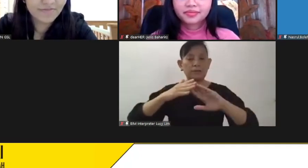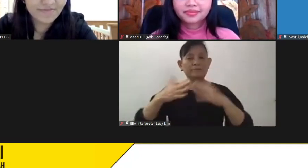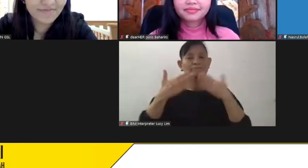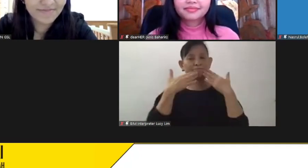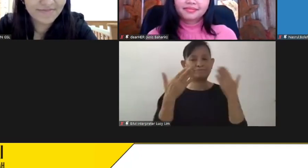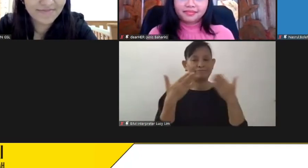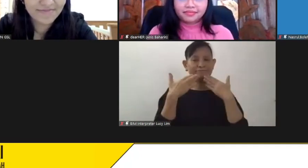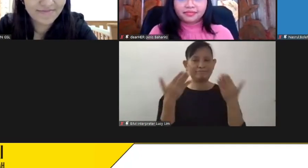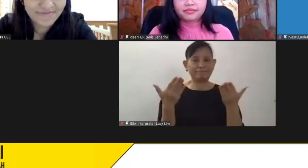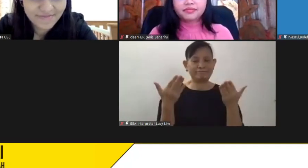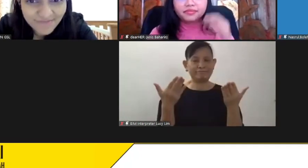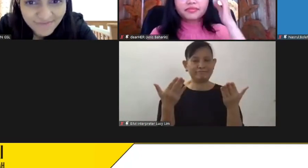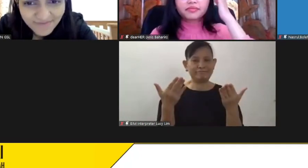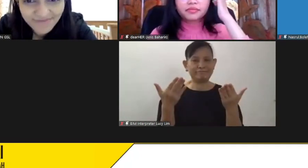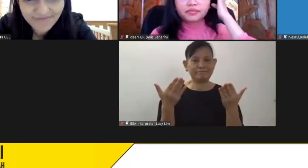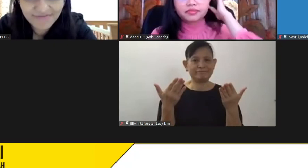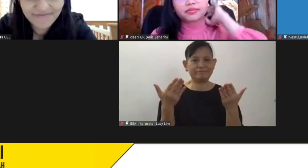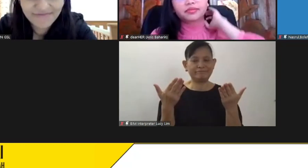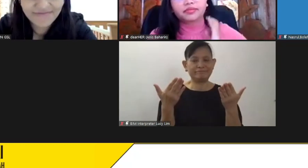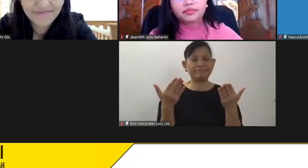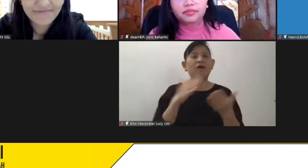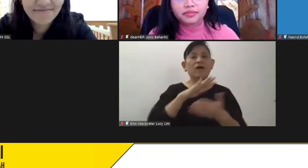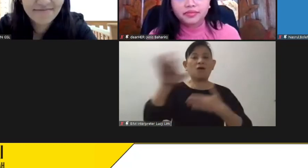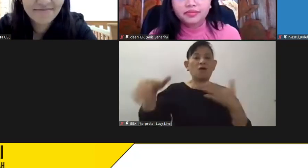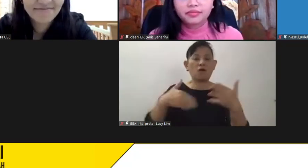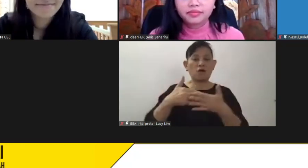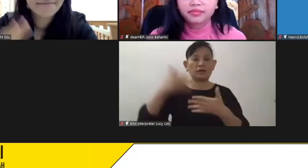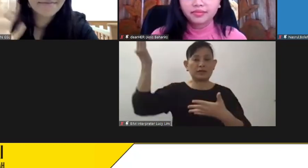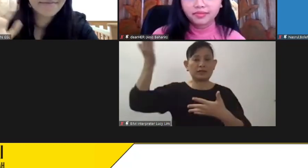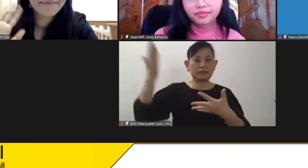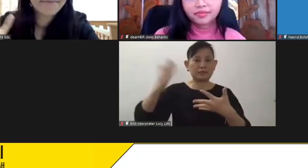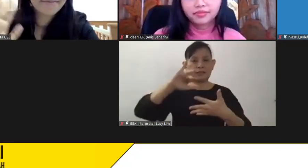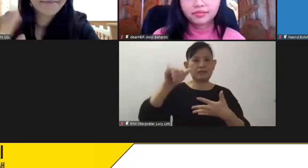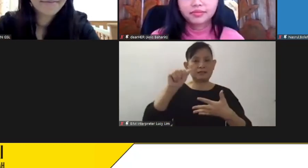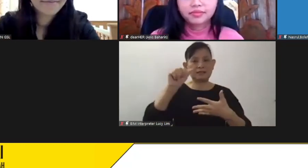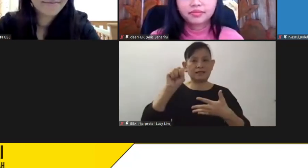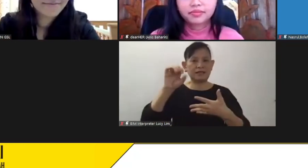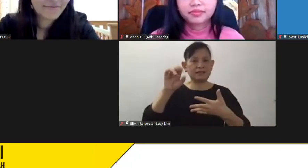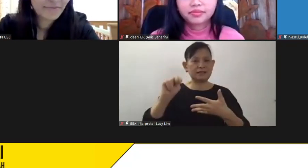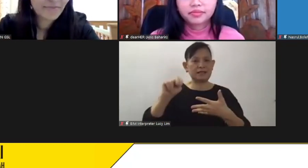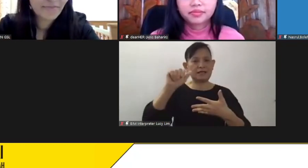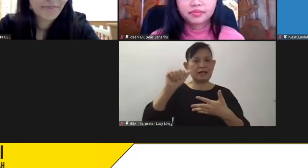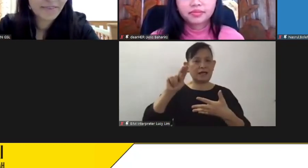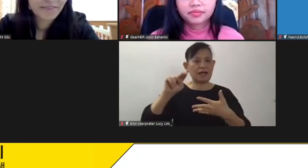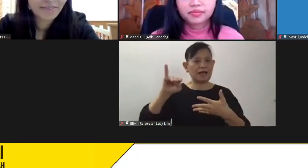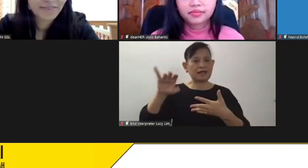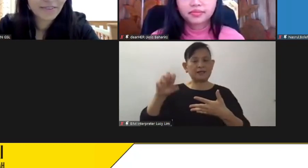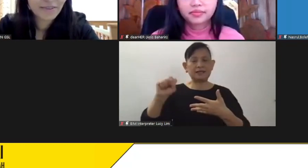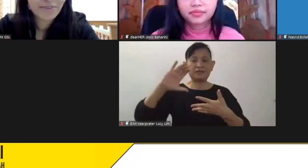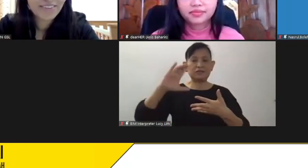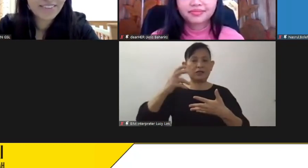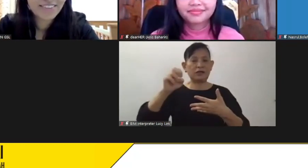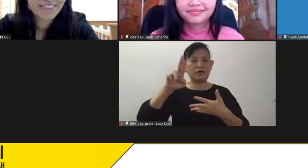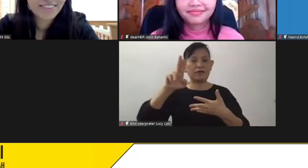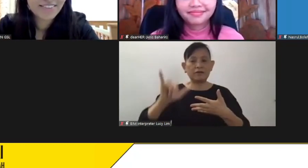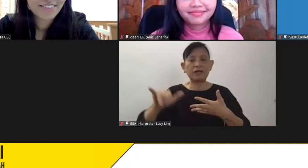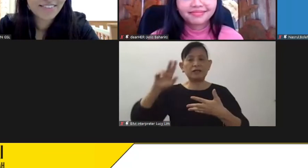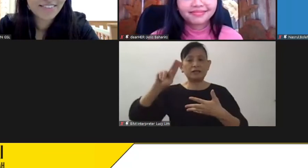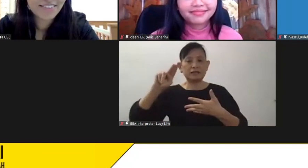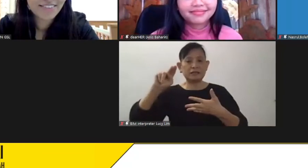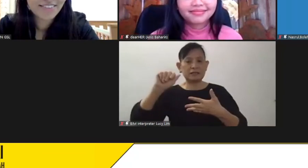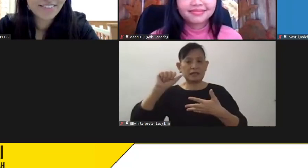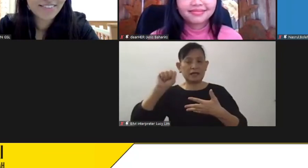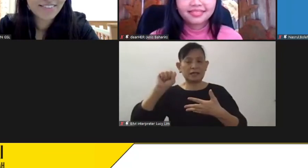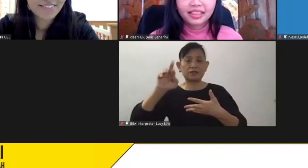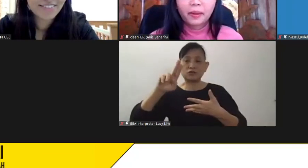everyone. Thank you, Jason, Cheryl, Anis, Nasrul, as well as Heng today. Thank you, everyone, for attending. That's